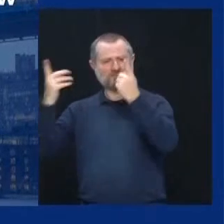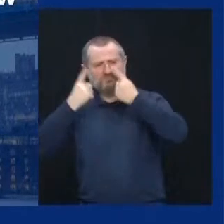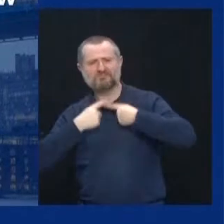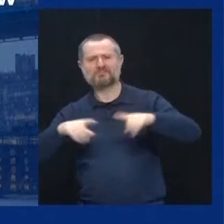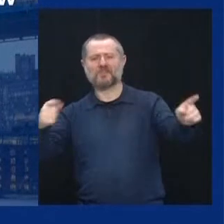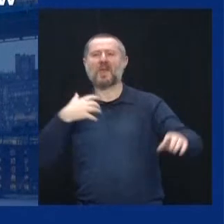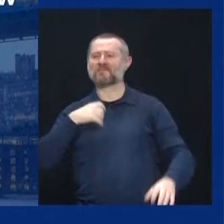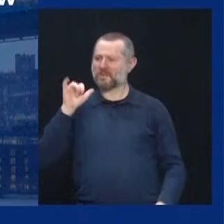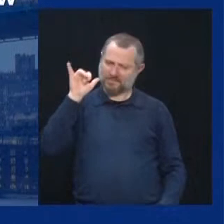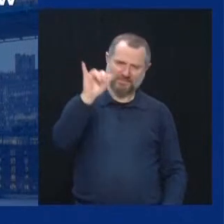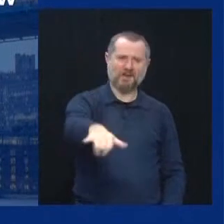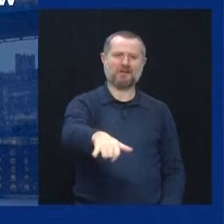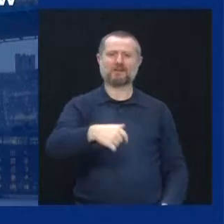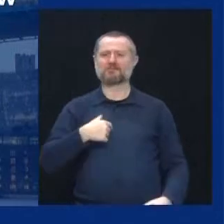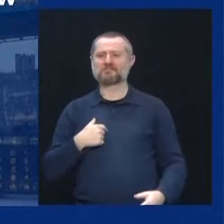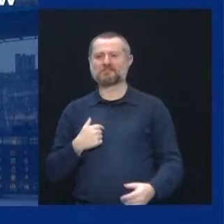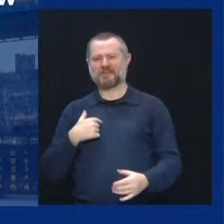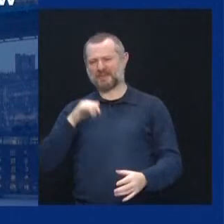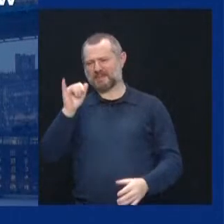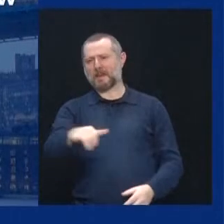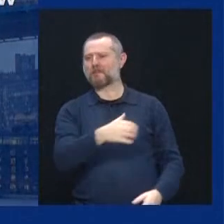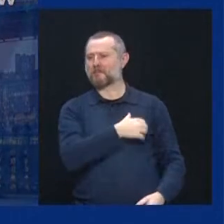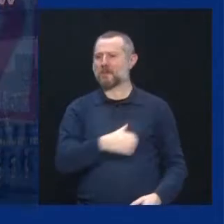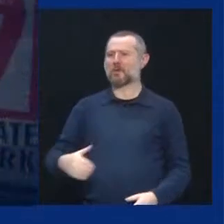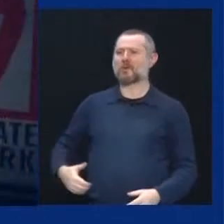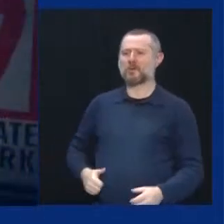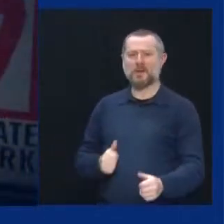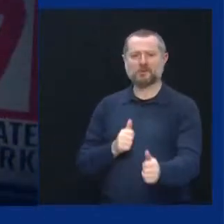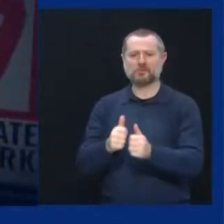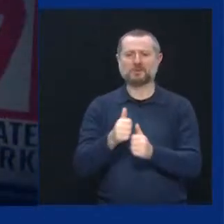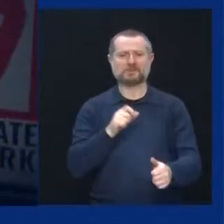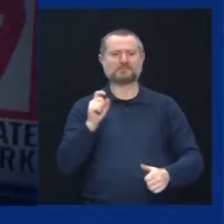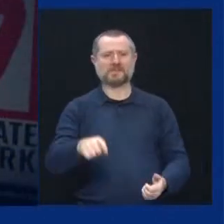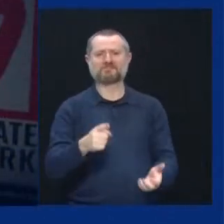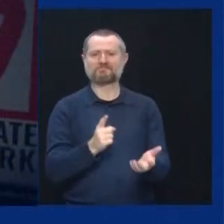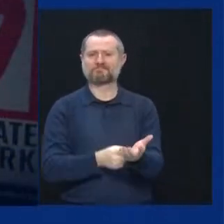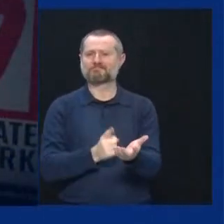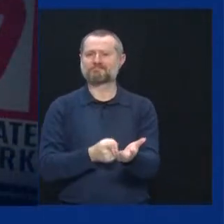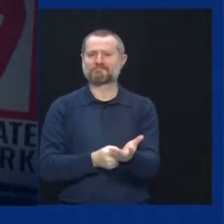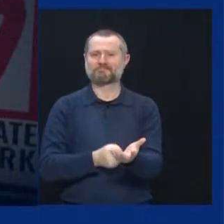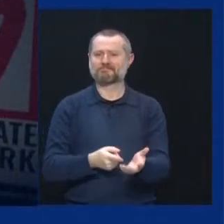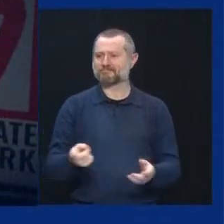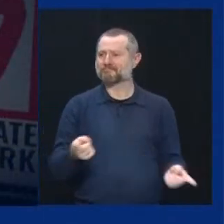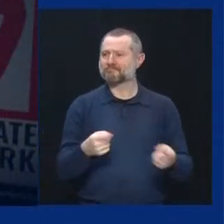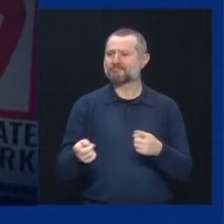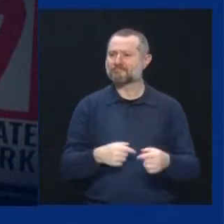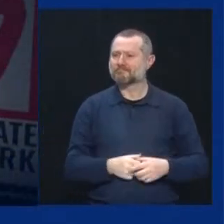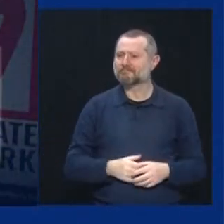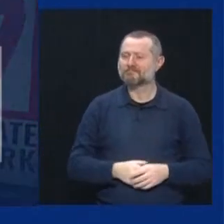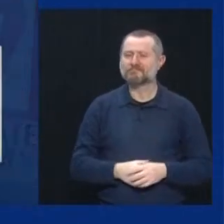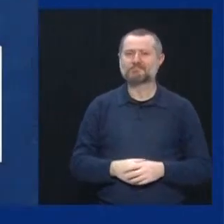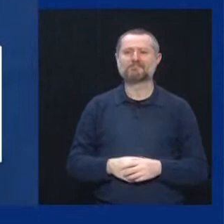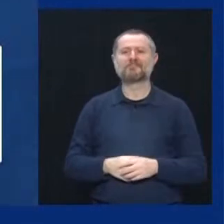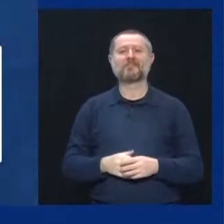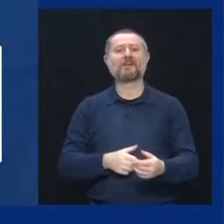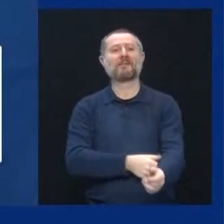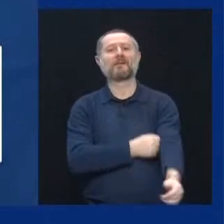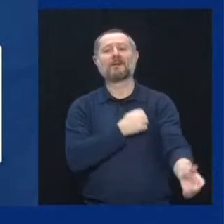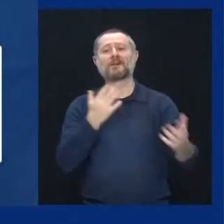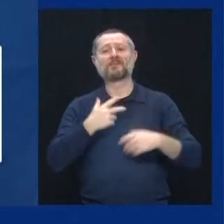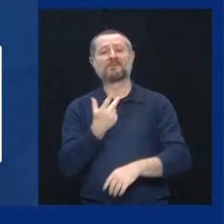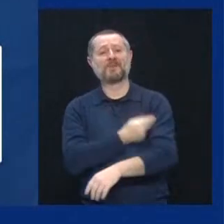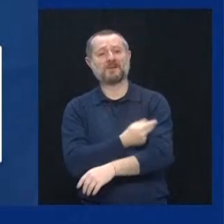what the mayoral race should be about, and that should be the conversation. On